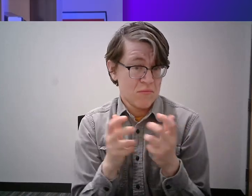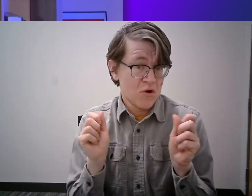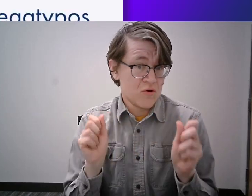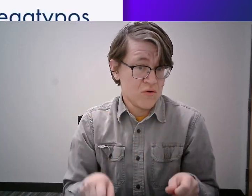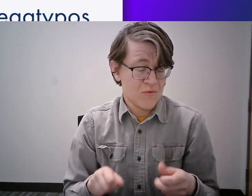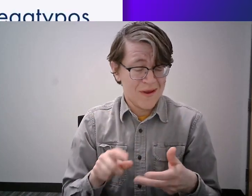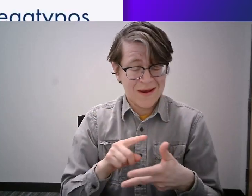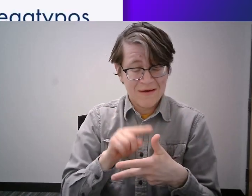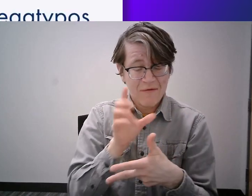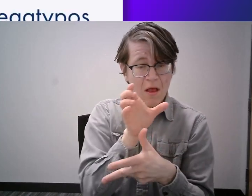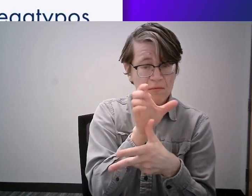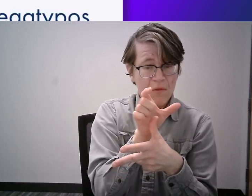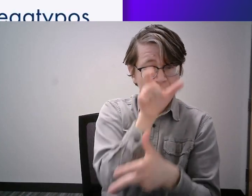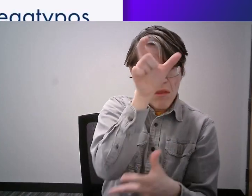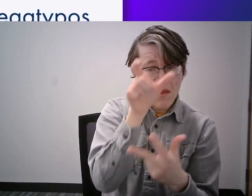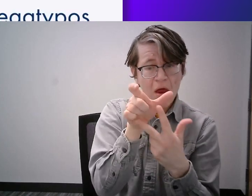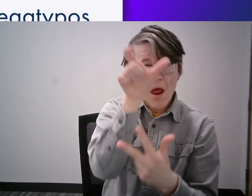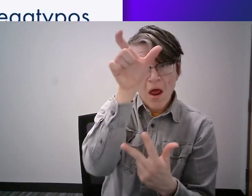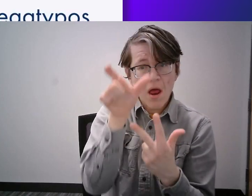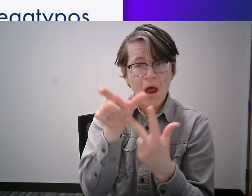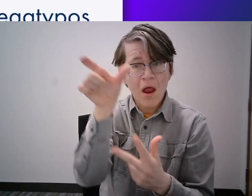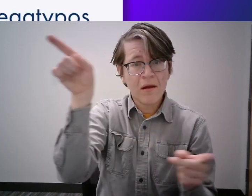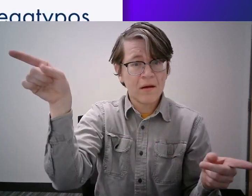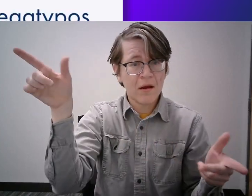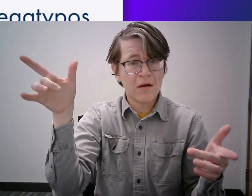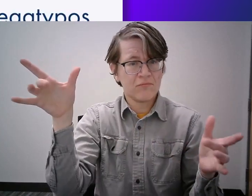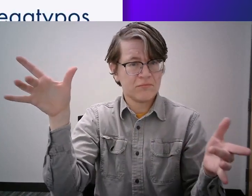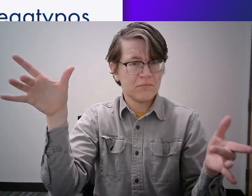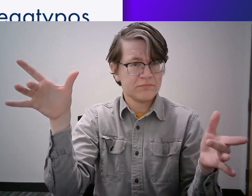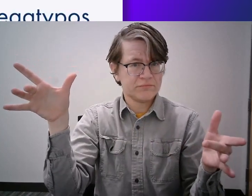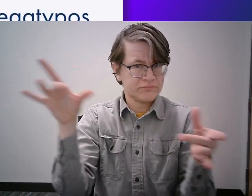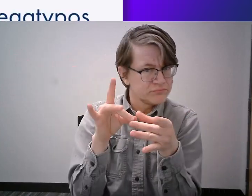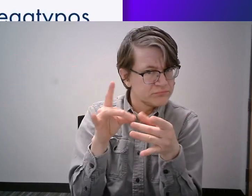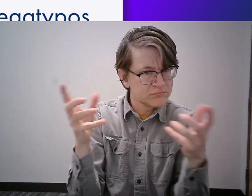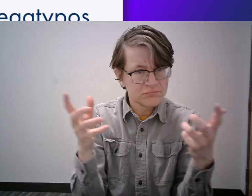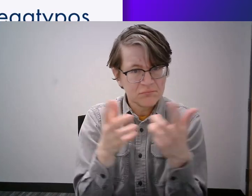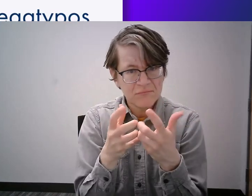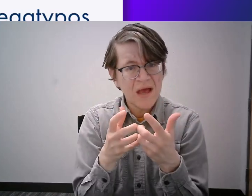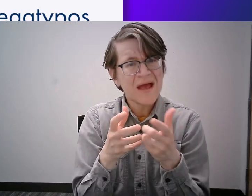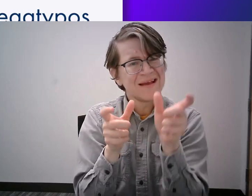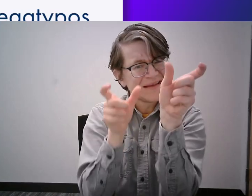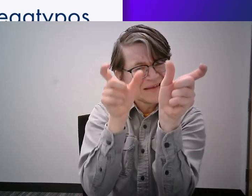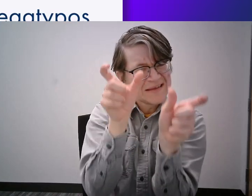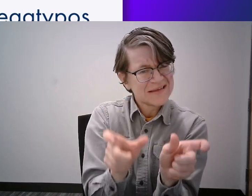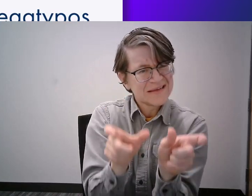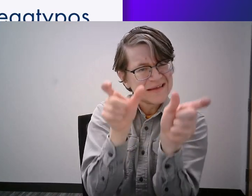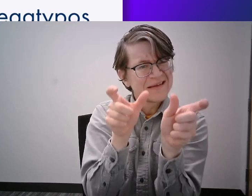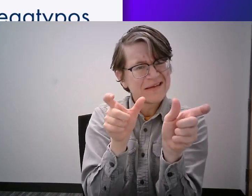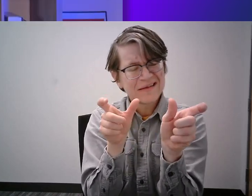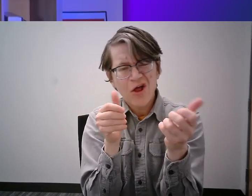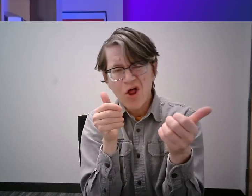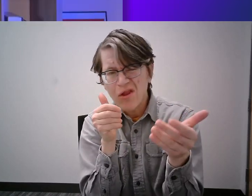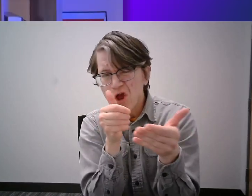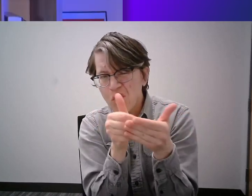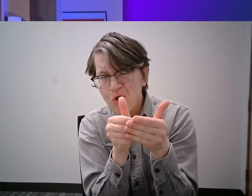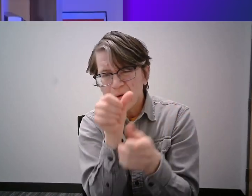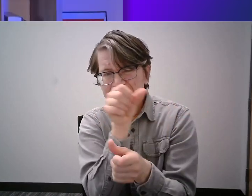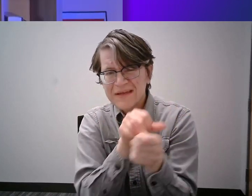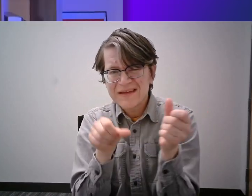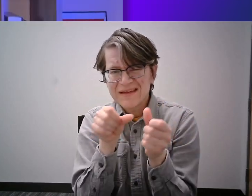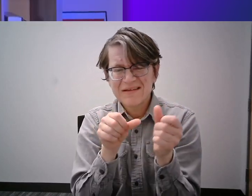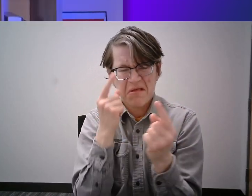as well, because it's contrasting. When the columns are close together though, yeah, you will have to think about if this is really such a